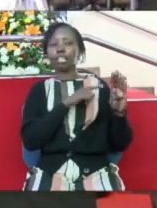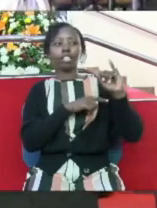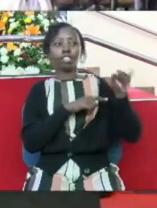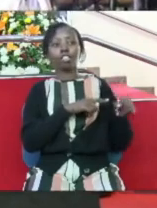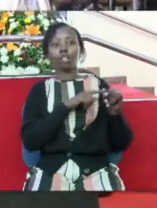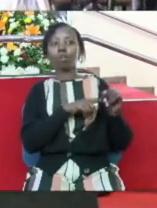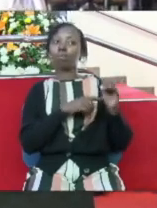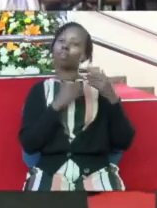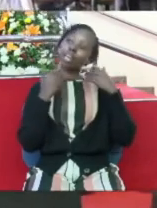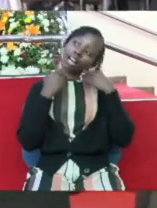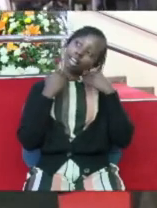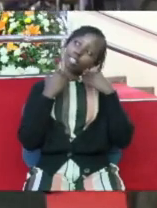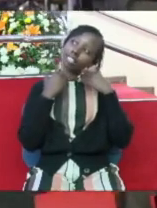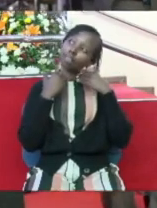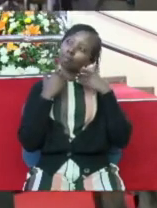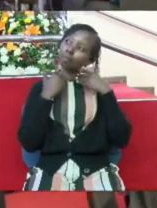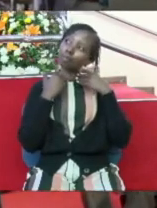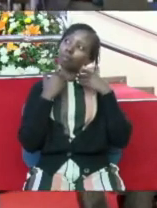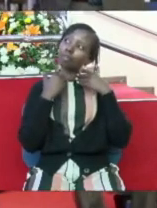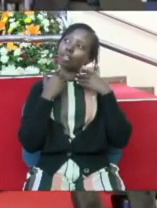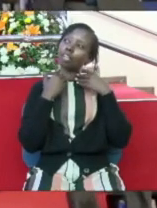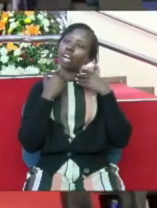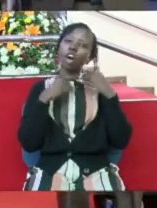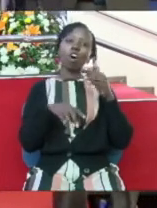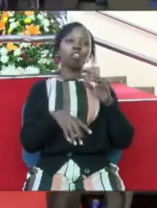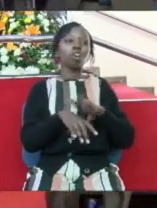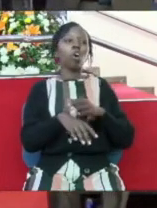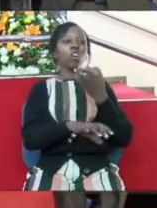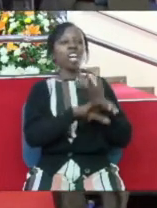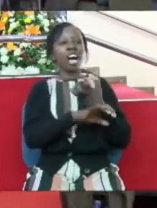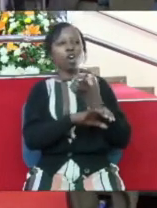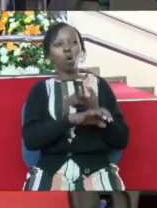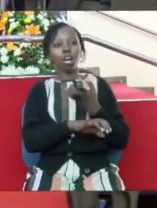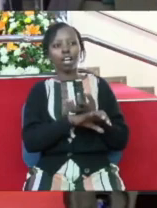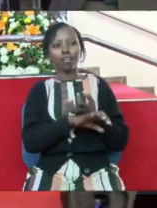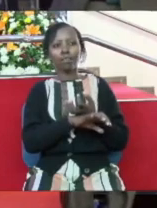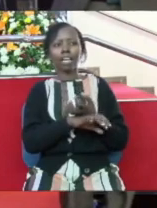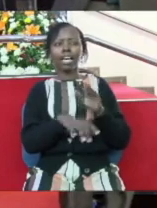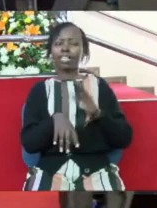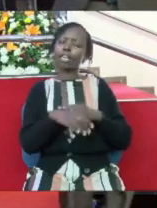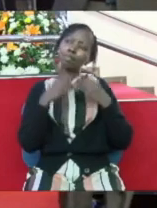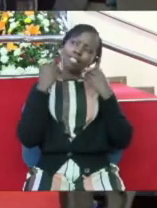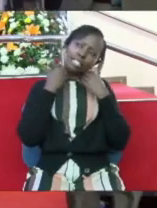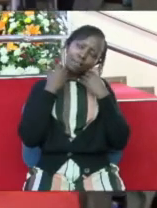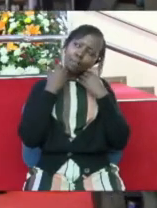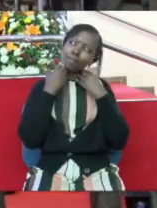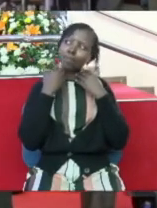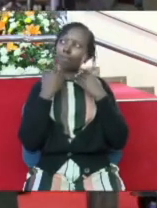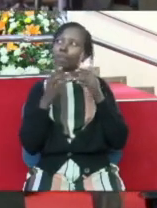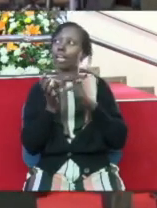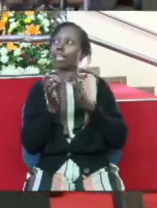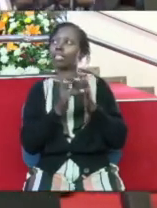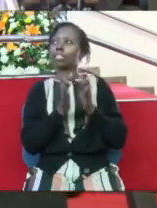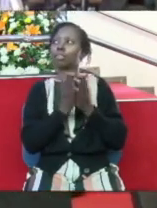kichwa chake kwenye a pillow that was a stone. Kwenye jiwe. And as he slept the Bible says. Alipolala Biblia inasema hivi. That he saw